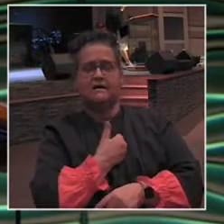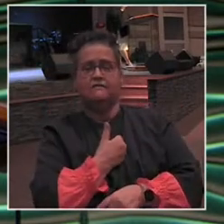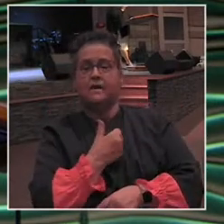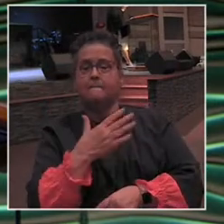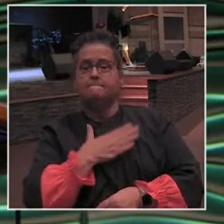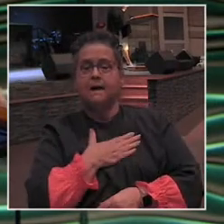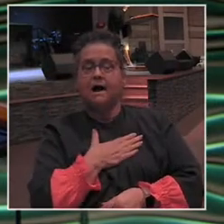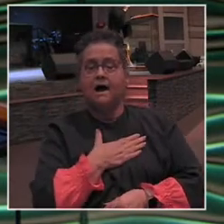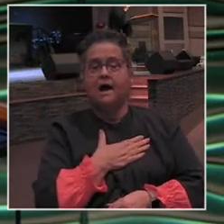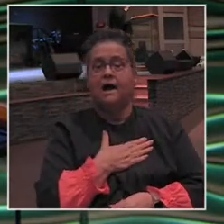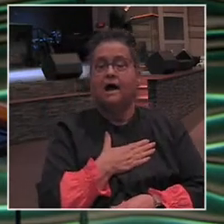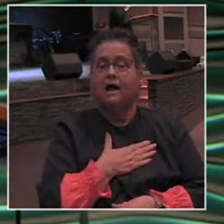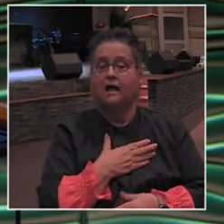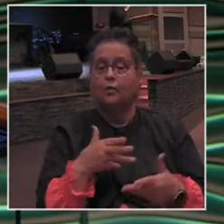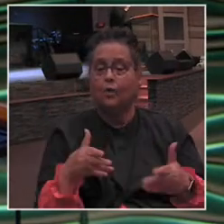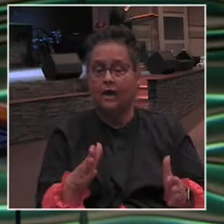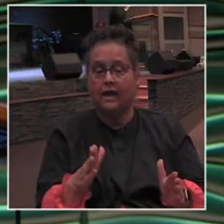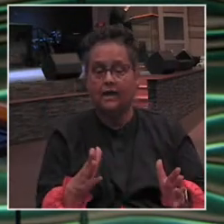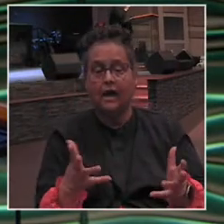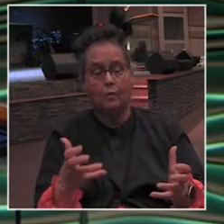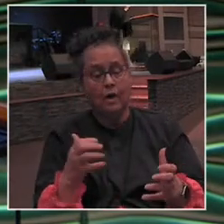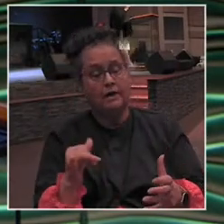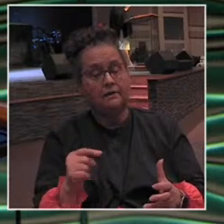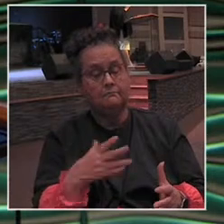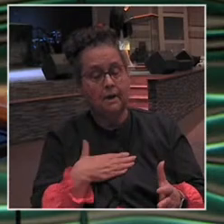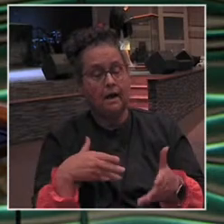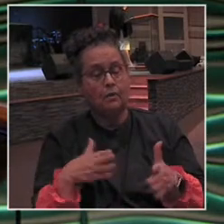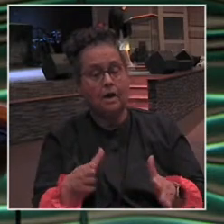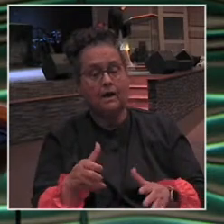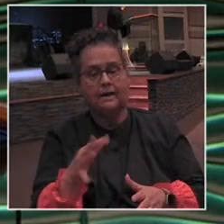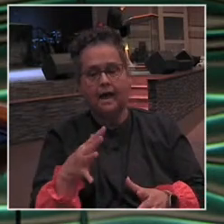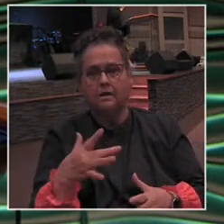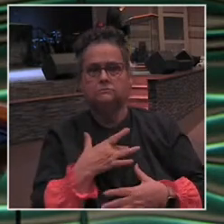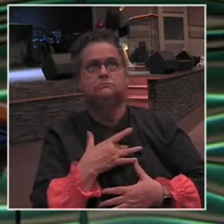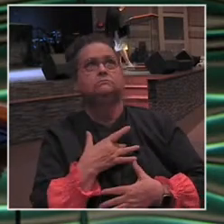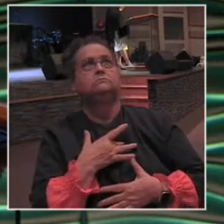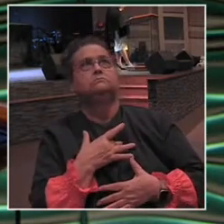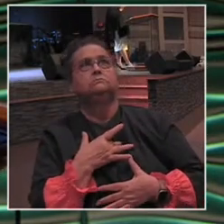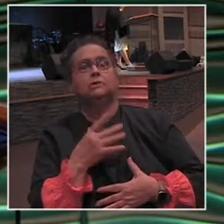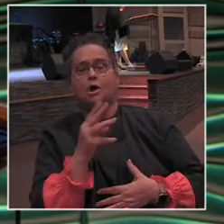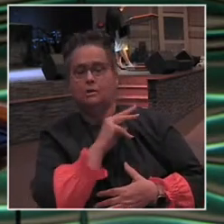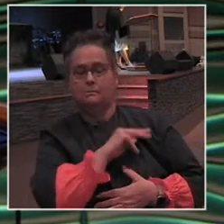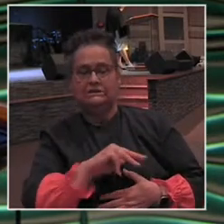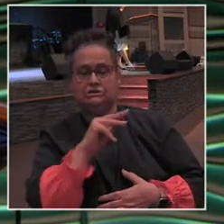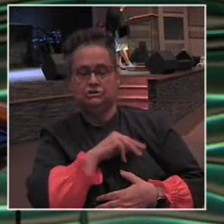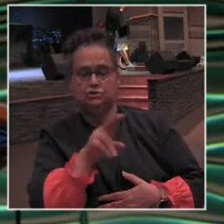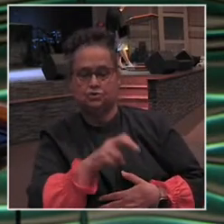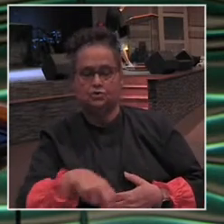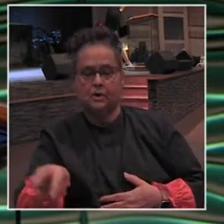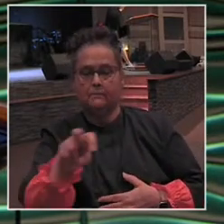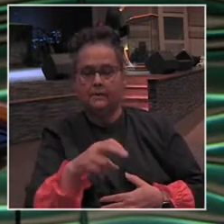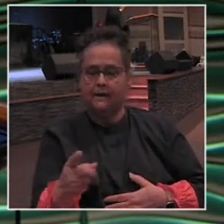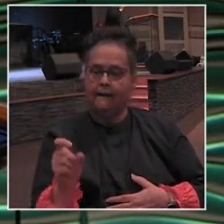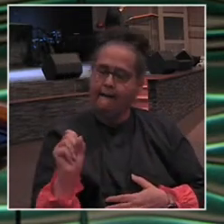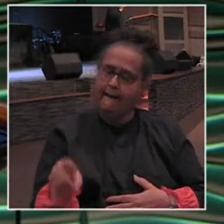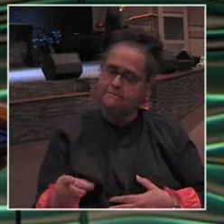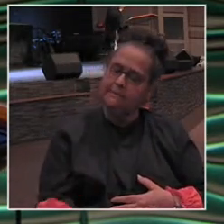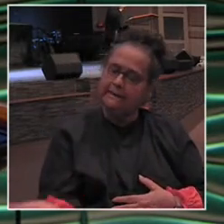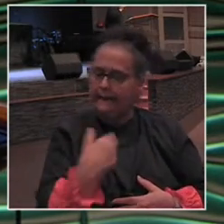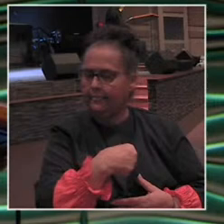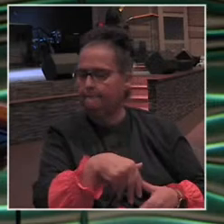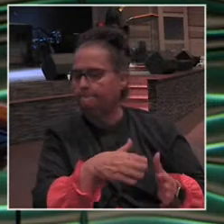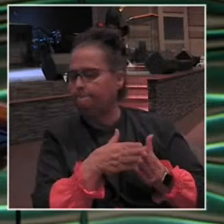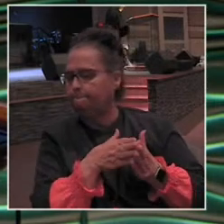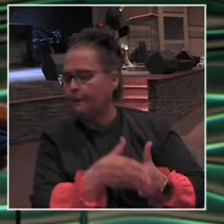my own terms. I wanted it my way. And God got a hold of me on a missions trip and essentially asked me to get in the